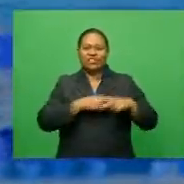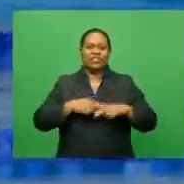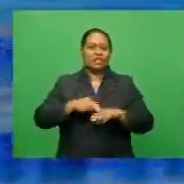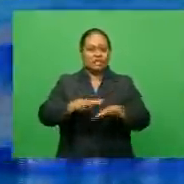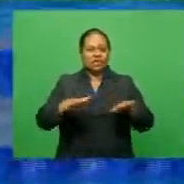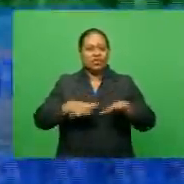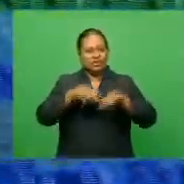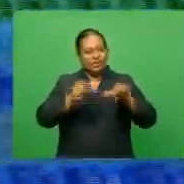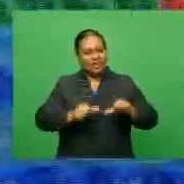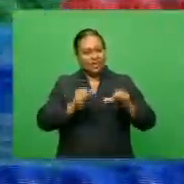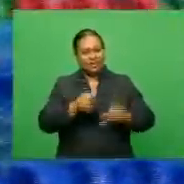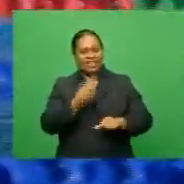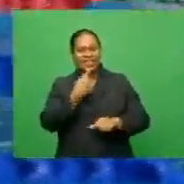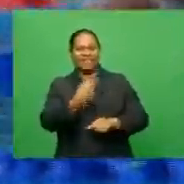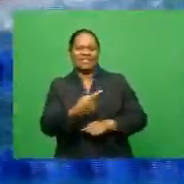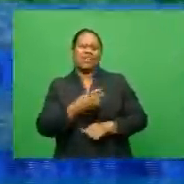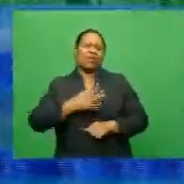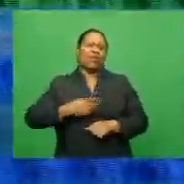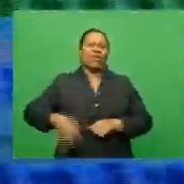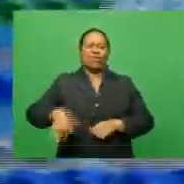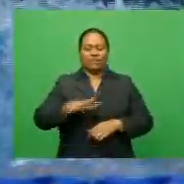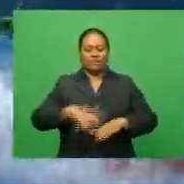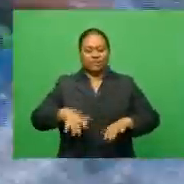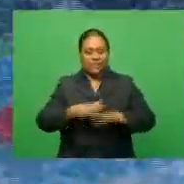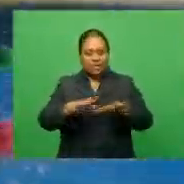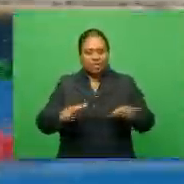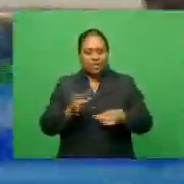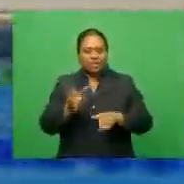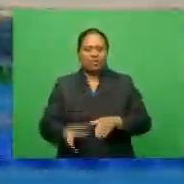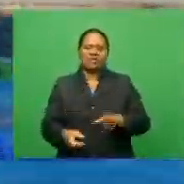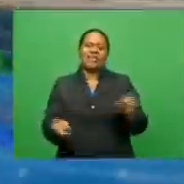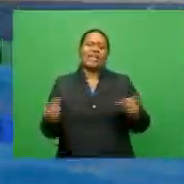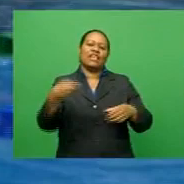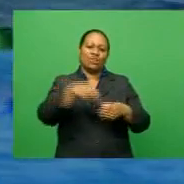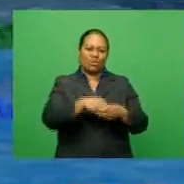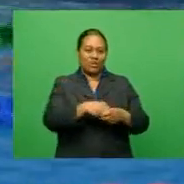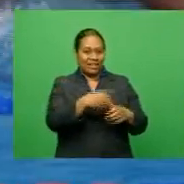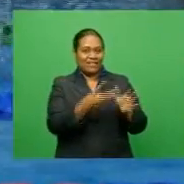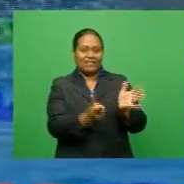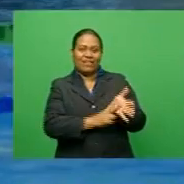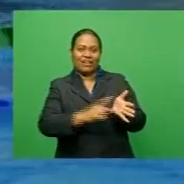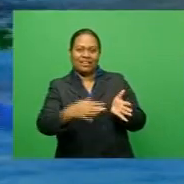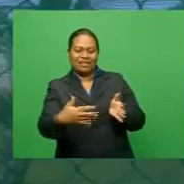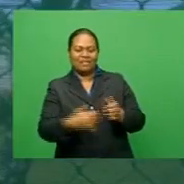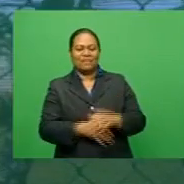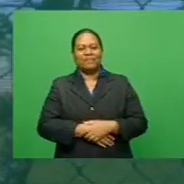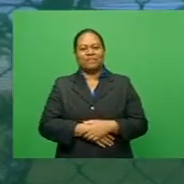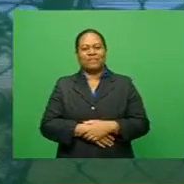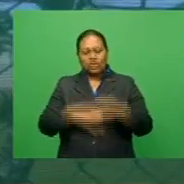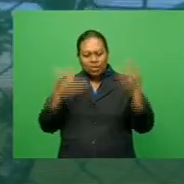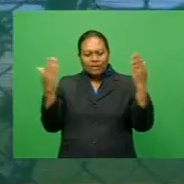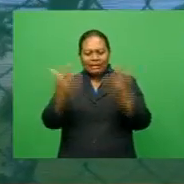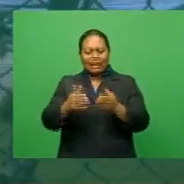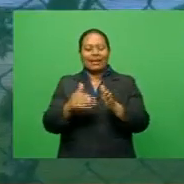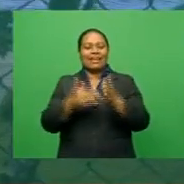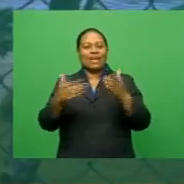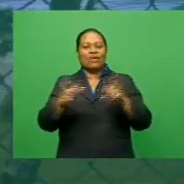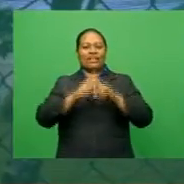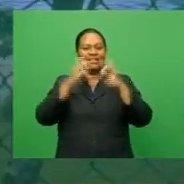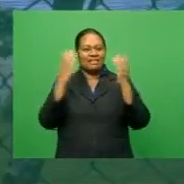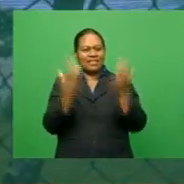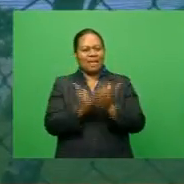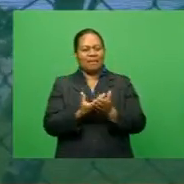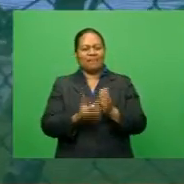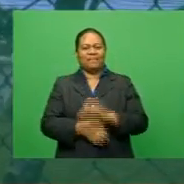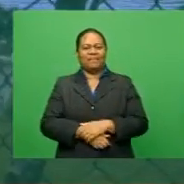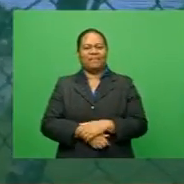Rover says our elite swimmers, including Vakasama, are on track. Their main target event is for December. Now, even if they're a little bit